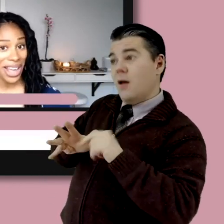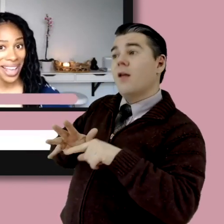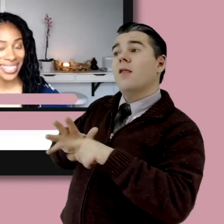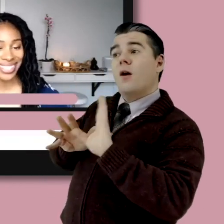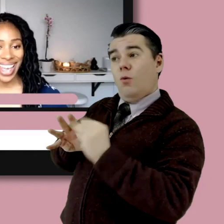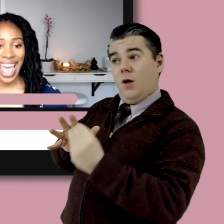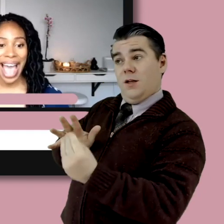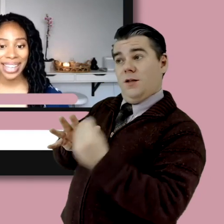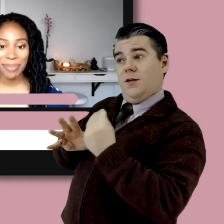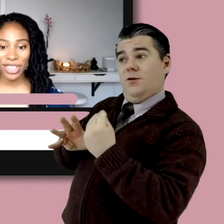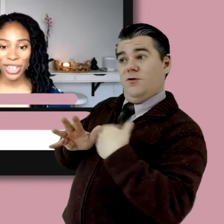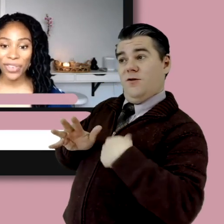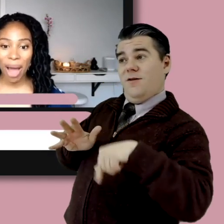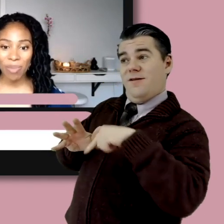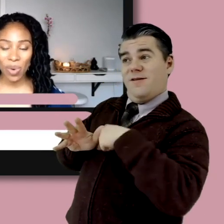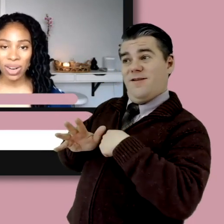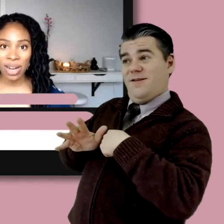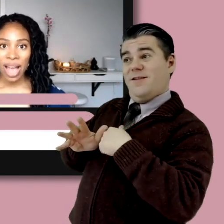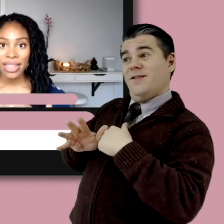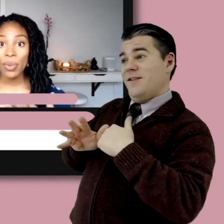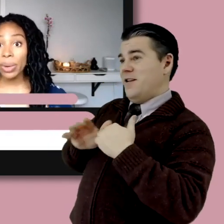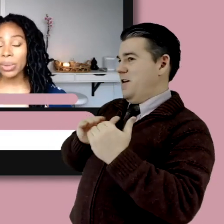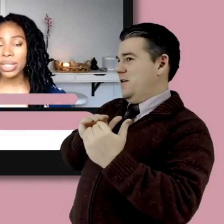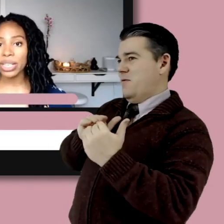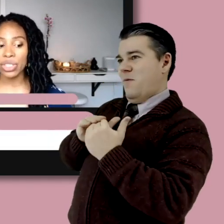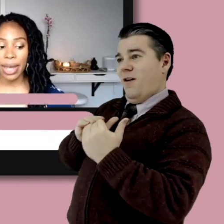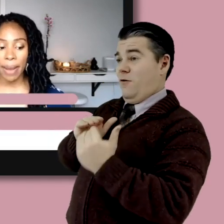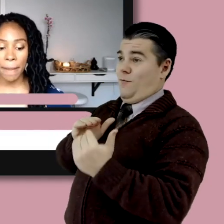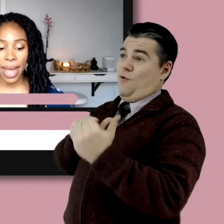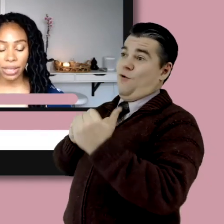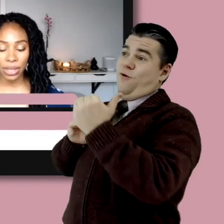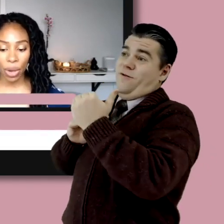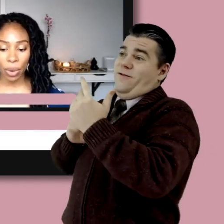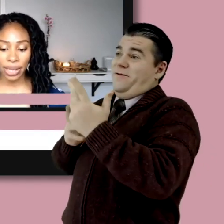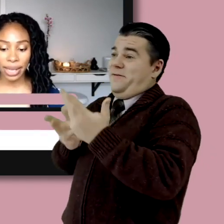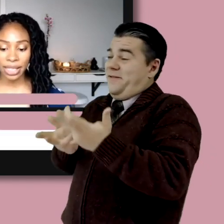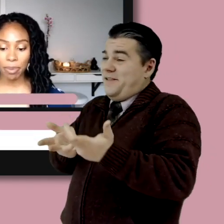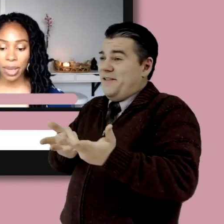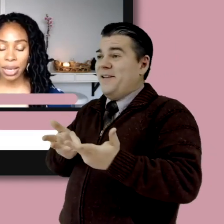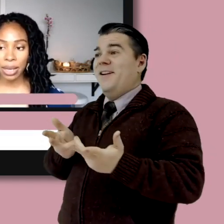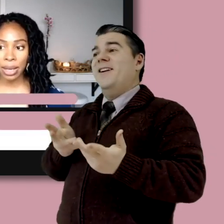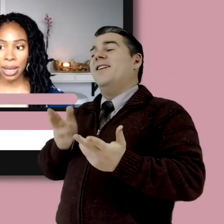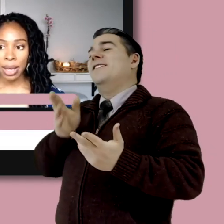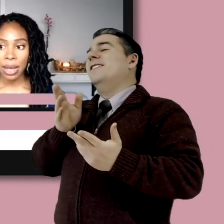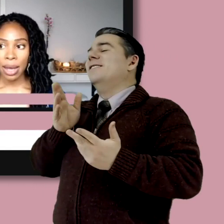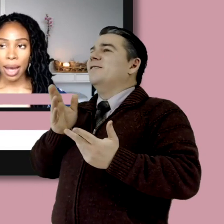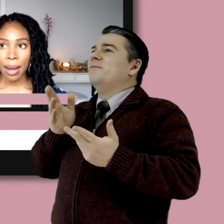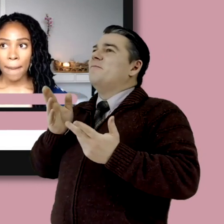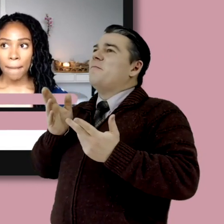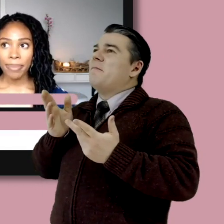teach us as much, if not more, than we will teach them. And so it's being